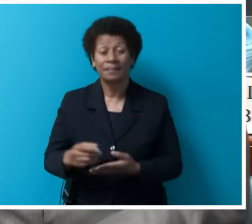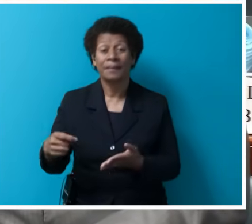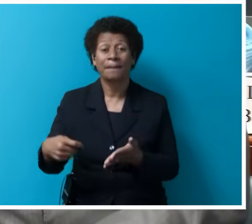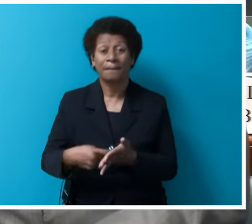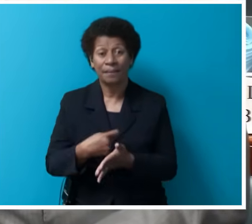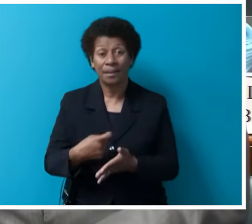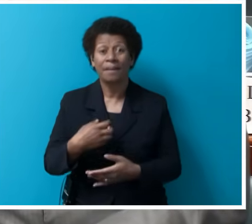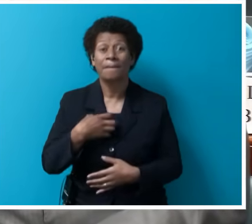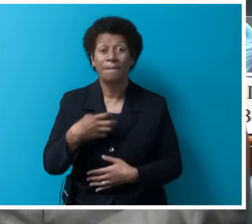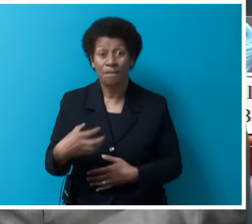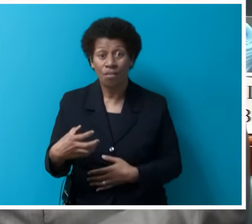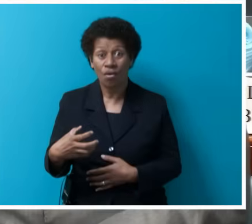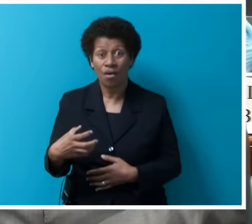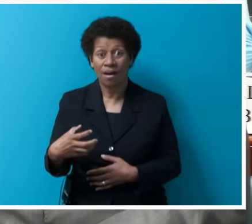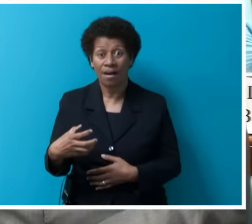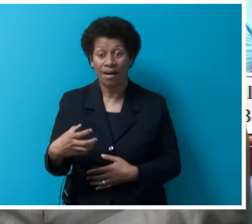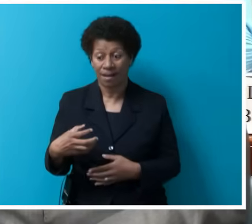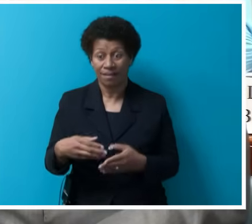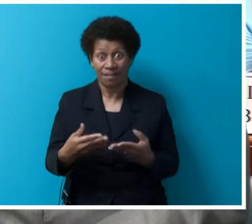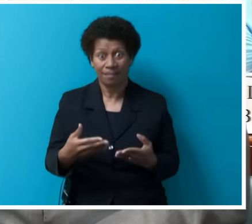I was really